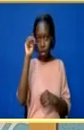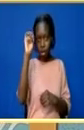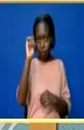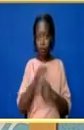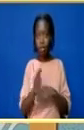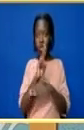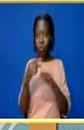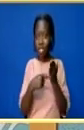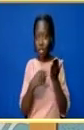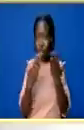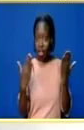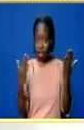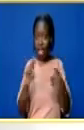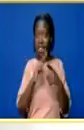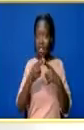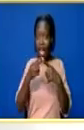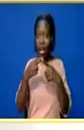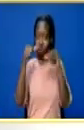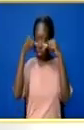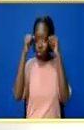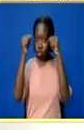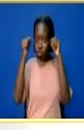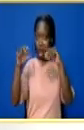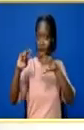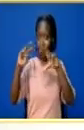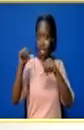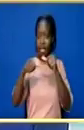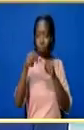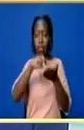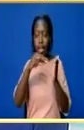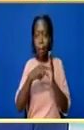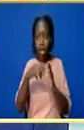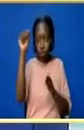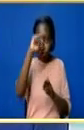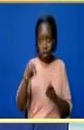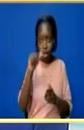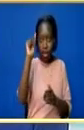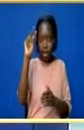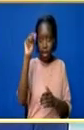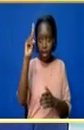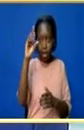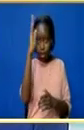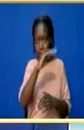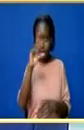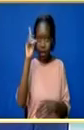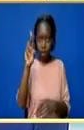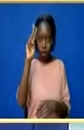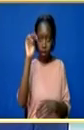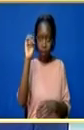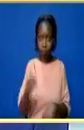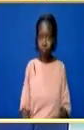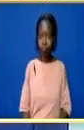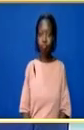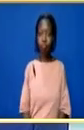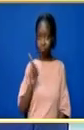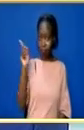digital devices and find out what is a sand dune. They call it a sand dune.